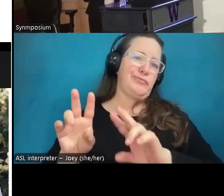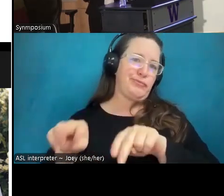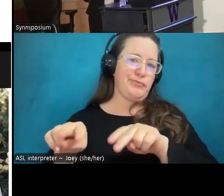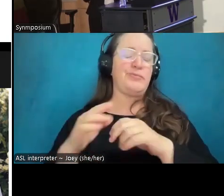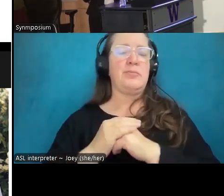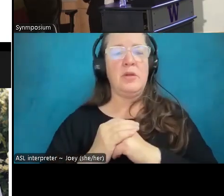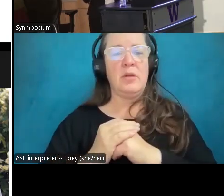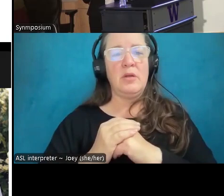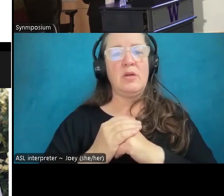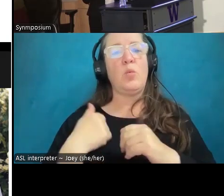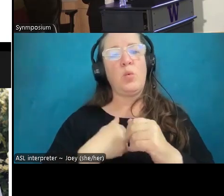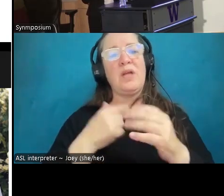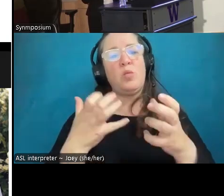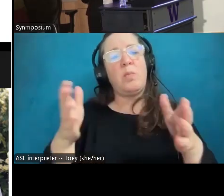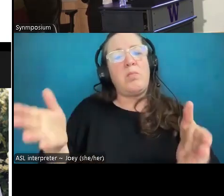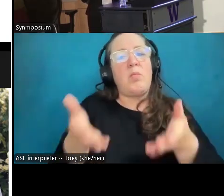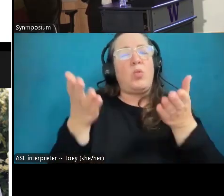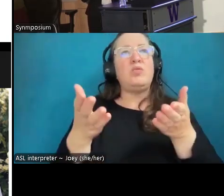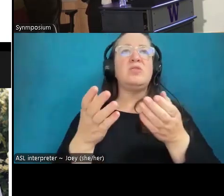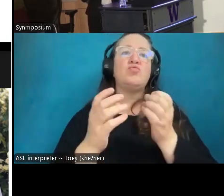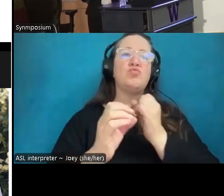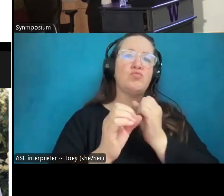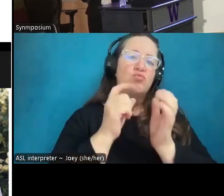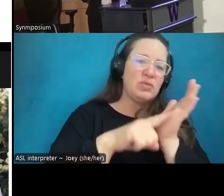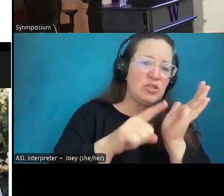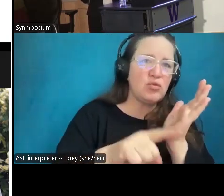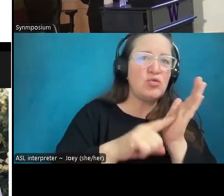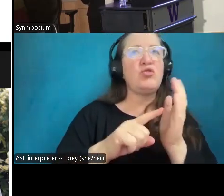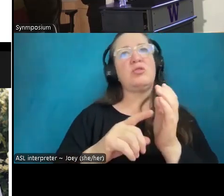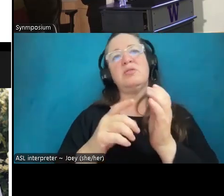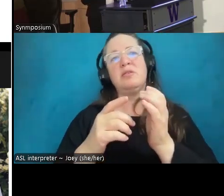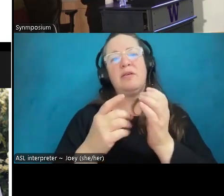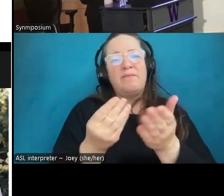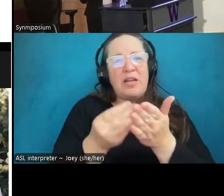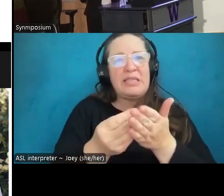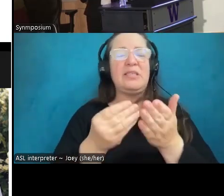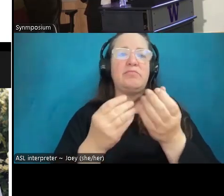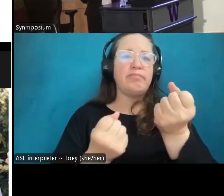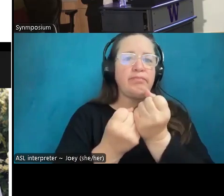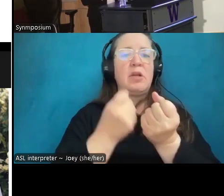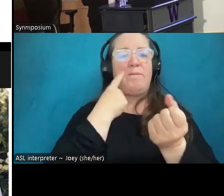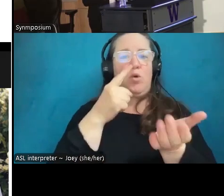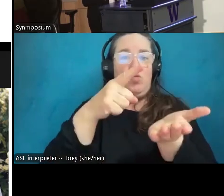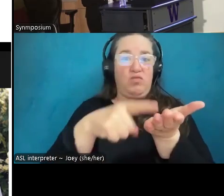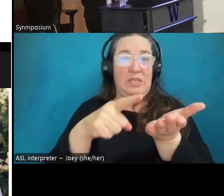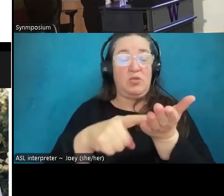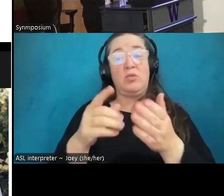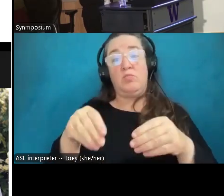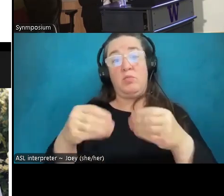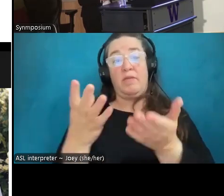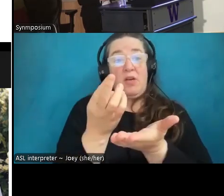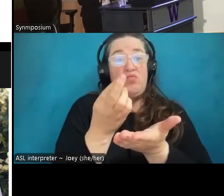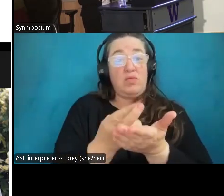to promote research and funding for research. We would like to provide resources as well as professional development